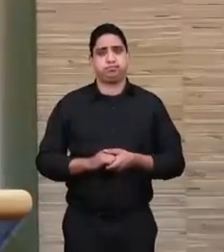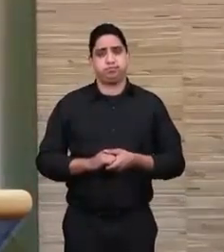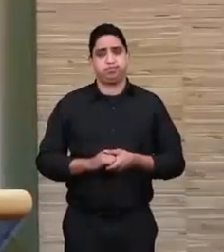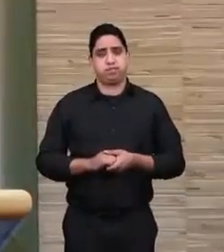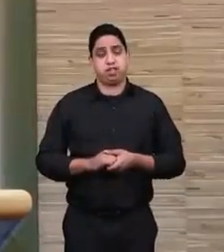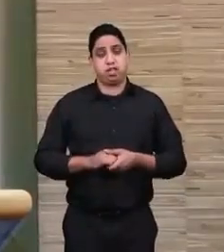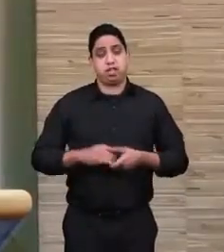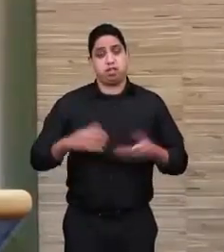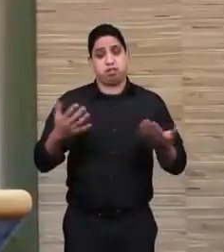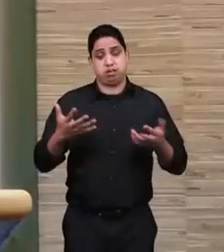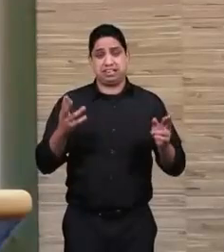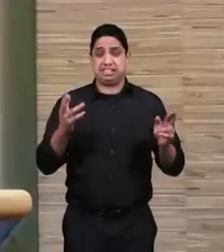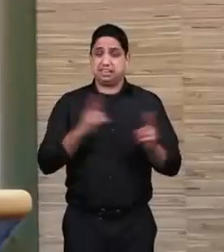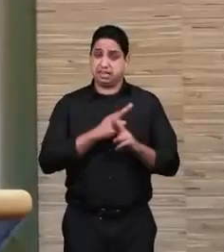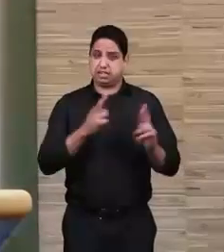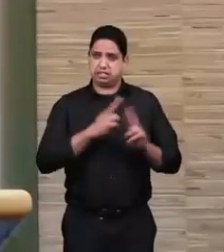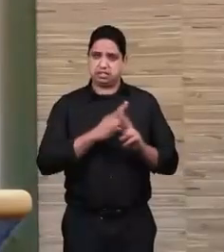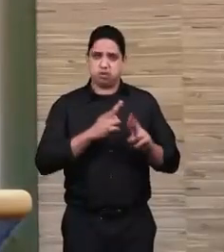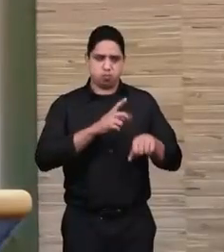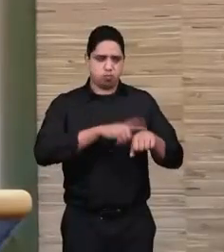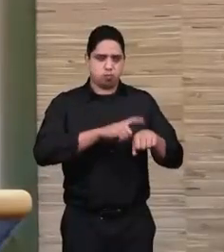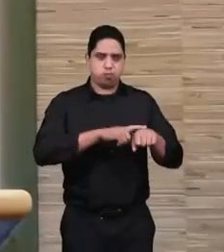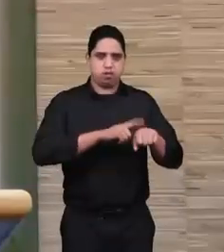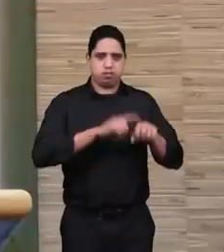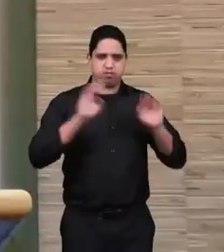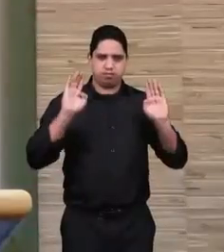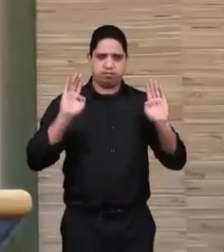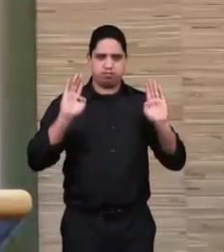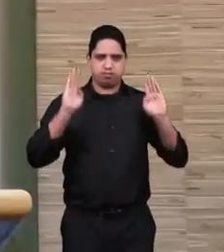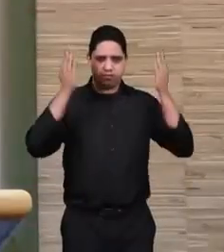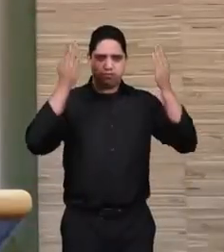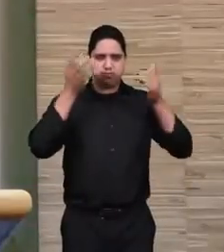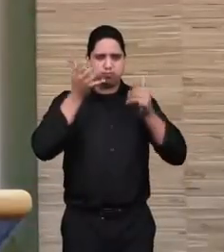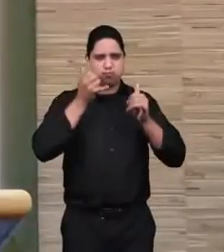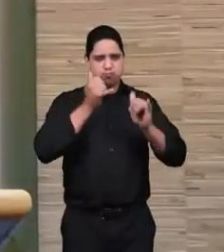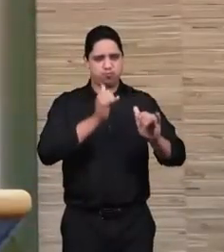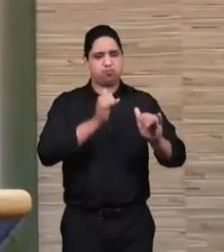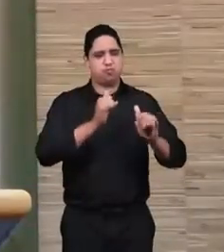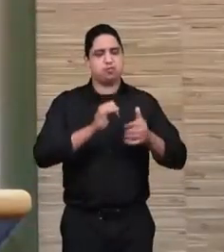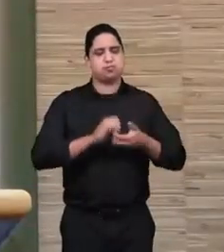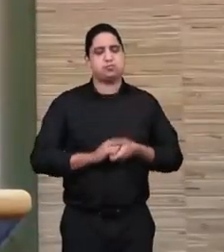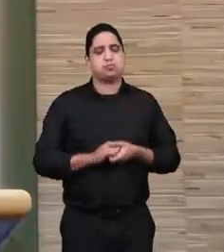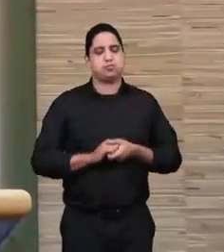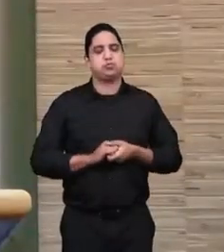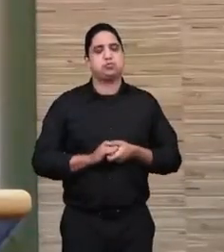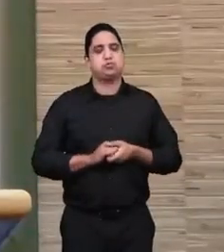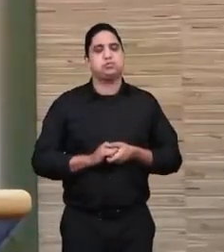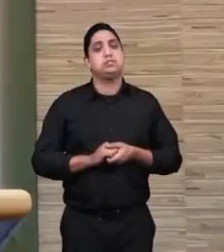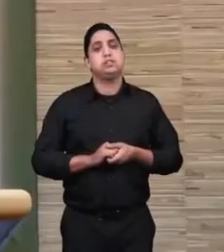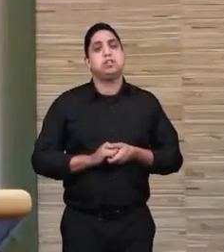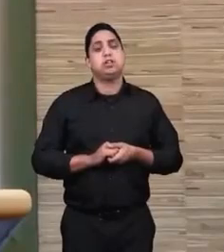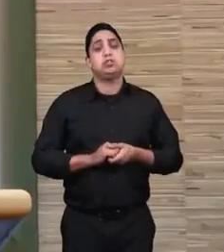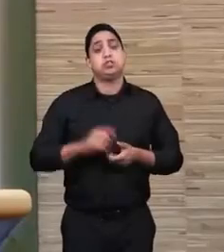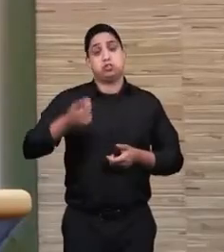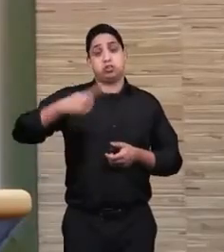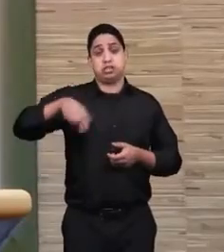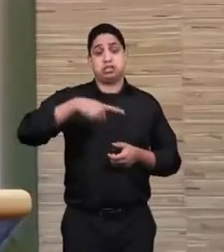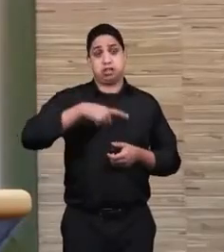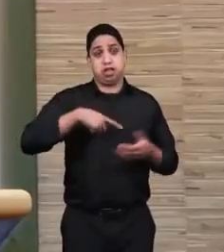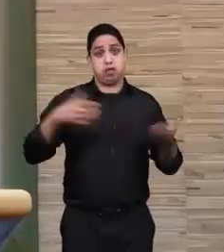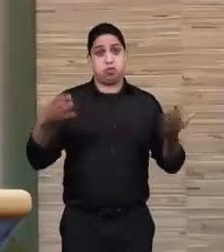to the event which we had, the trumpets and feasts, we now have a